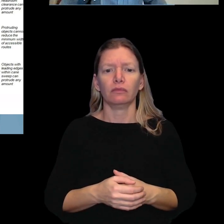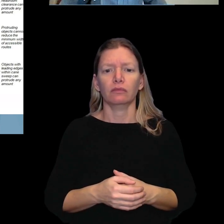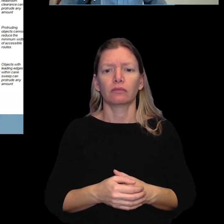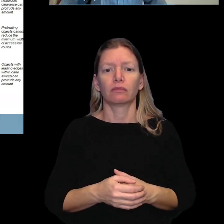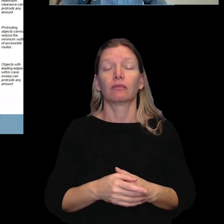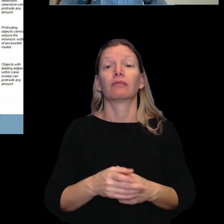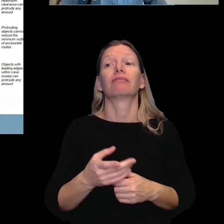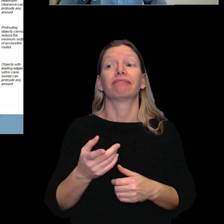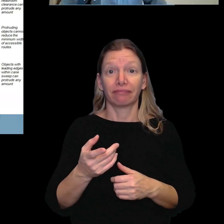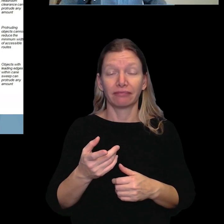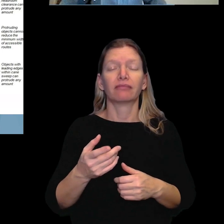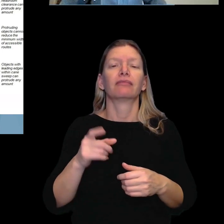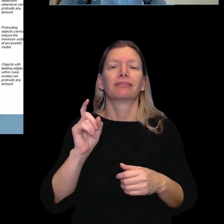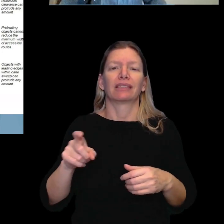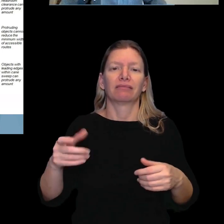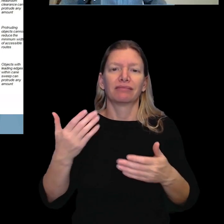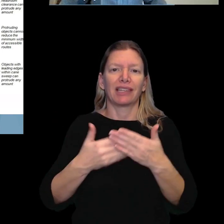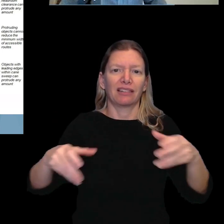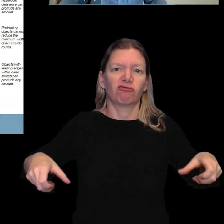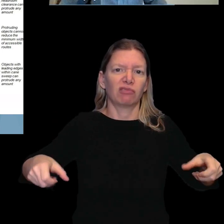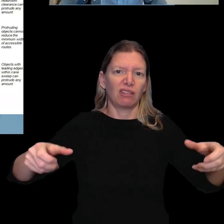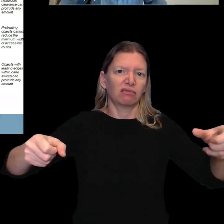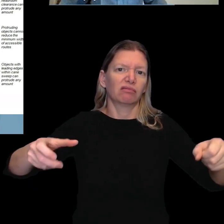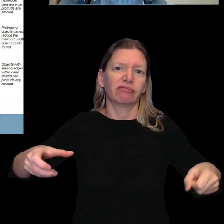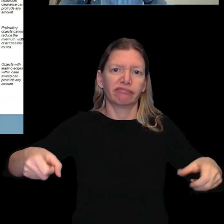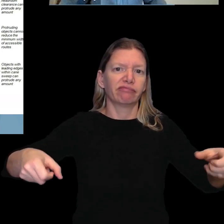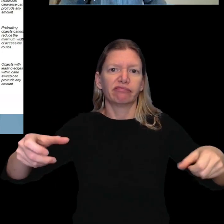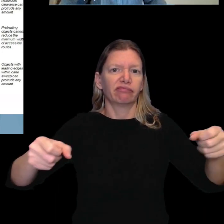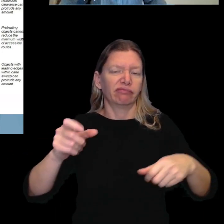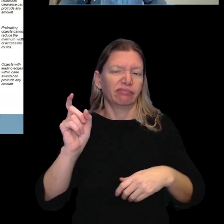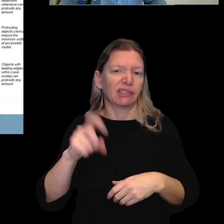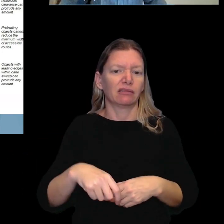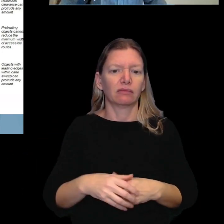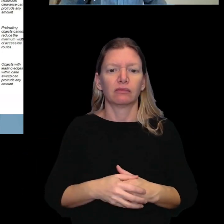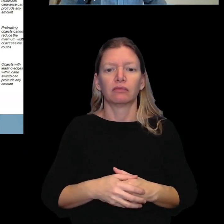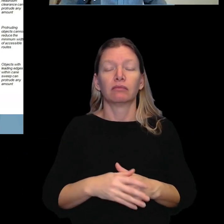met, especially that there be handrails that are available.